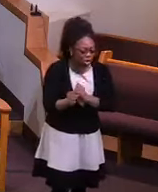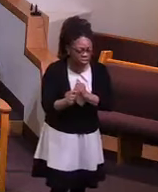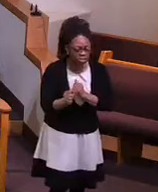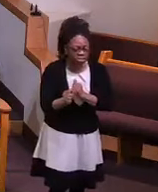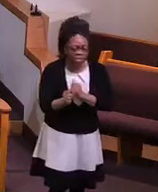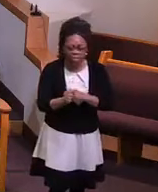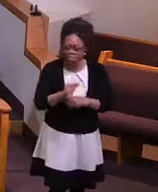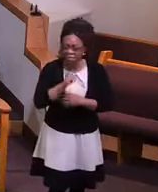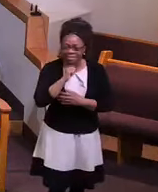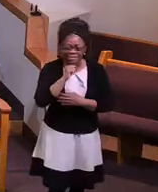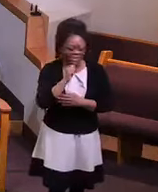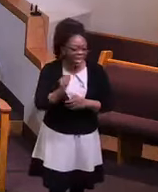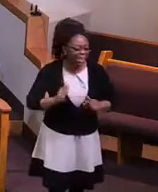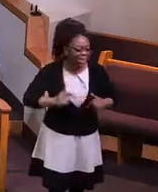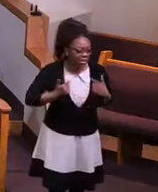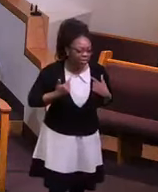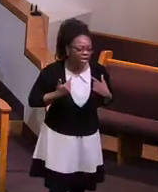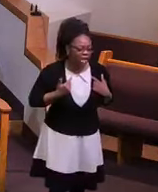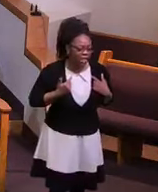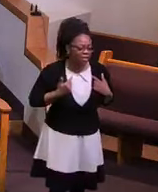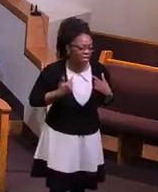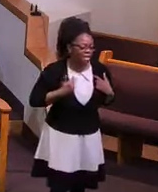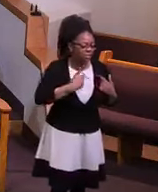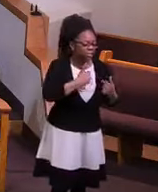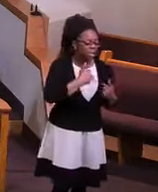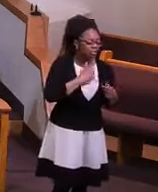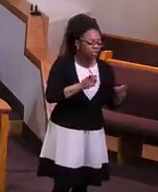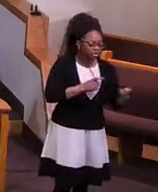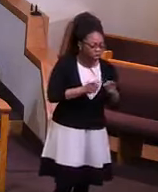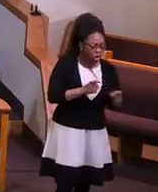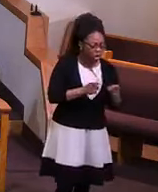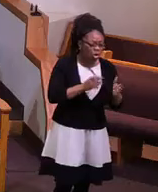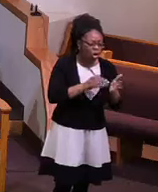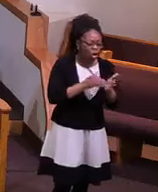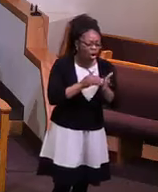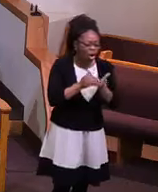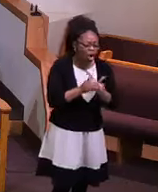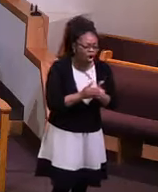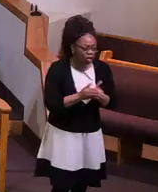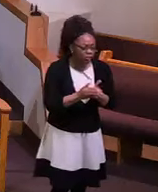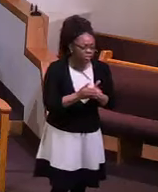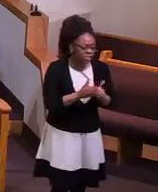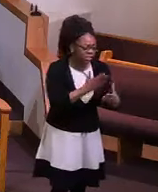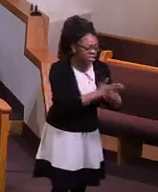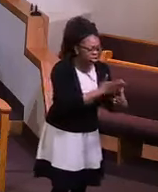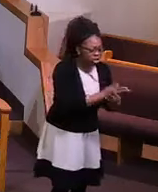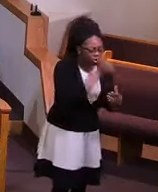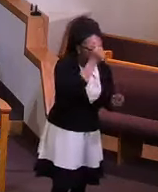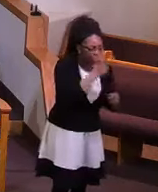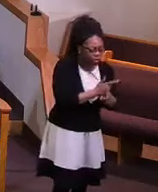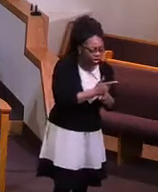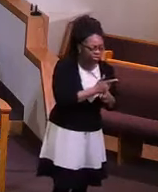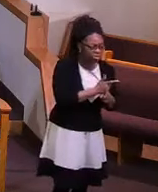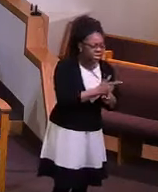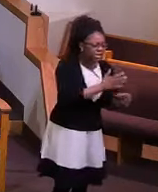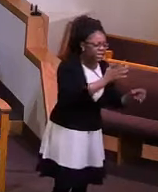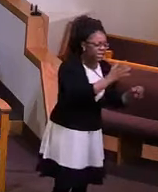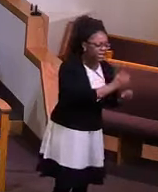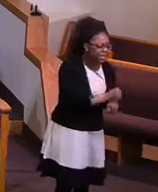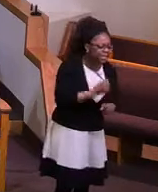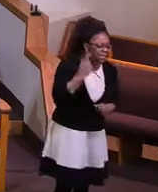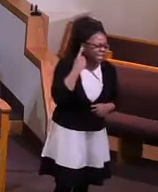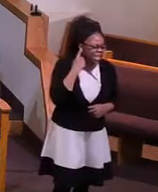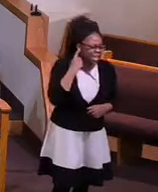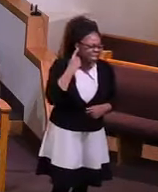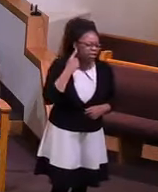living a life of self-control. Isn't it odd that often disturbed brothers can get the ear of Act 45? You